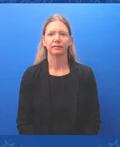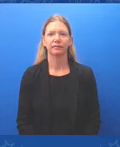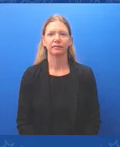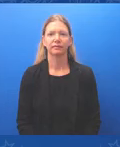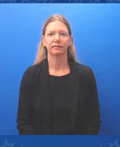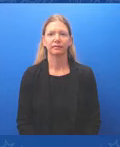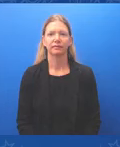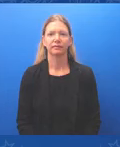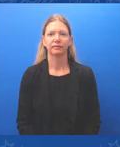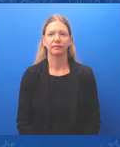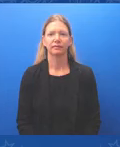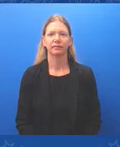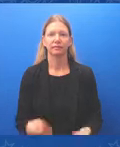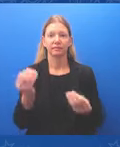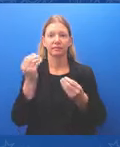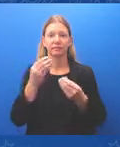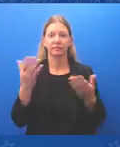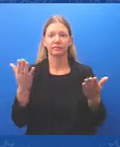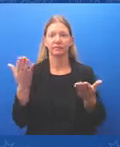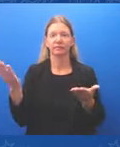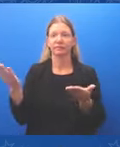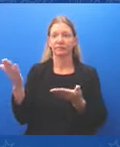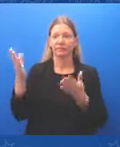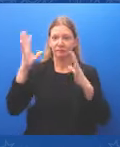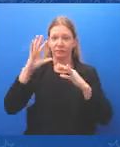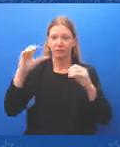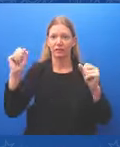United States, accompanied by Damon Hewitt.